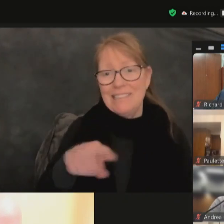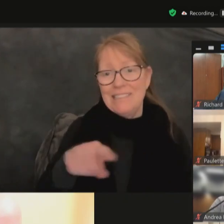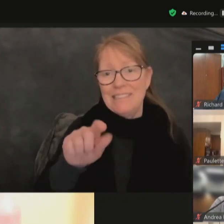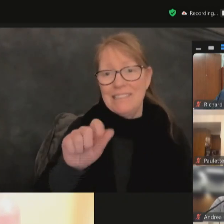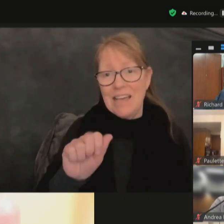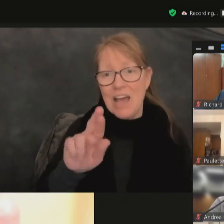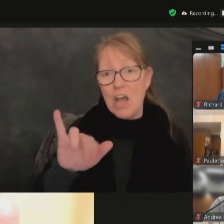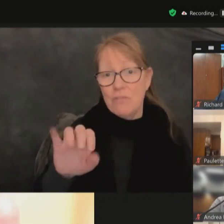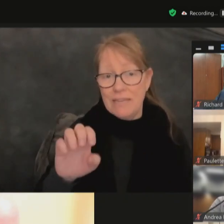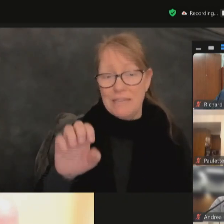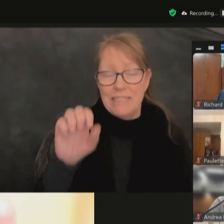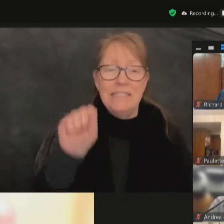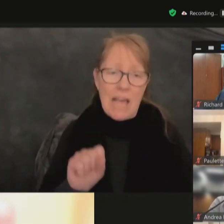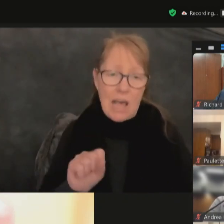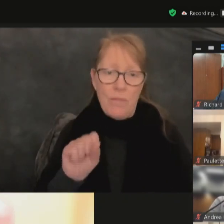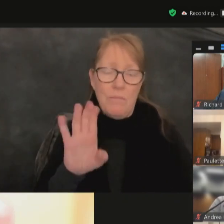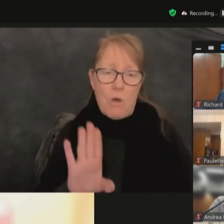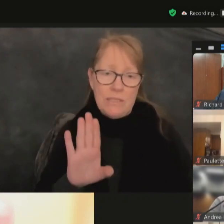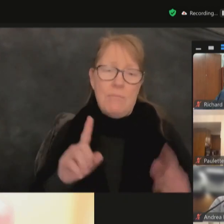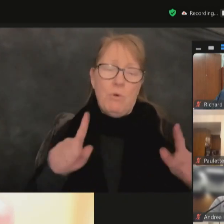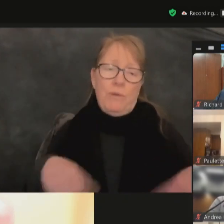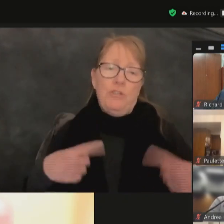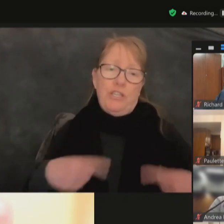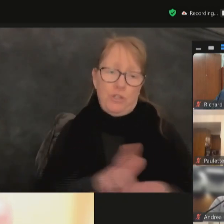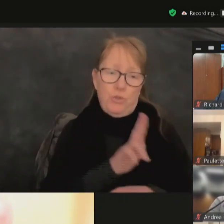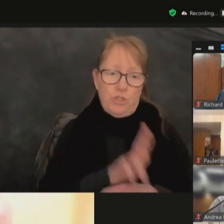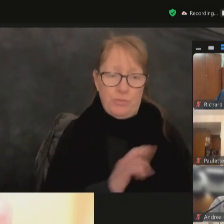am a wheelchair user.